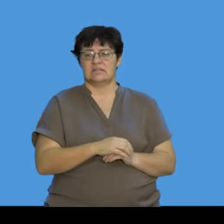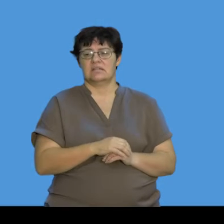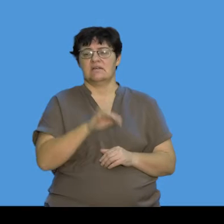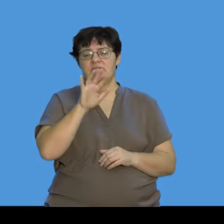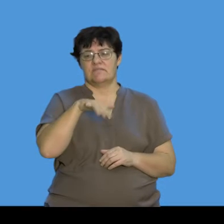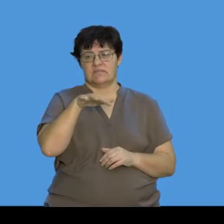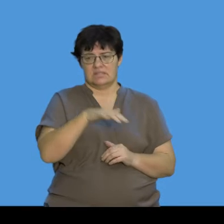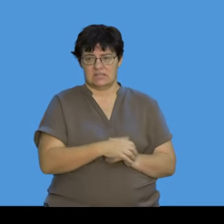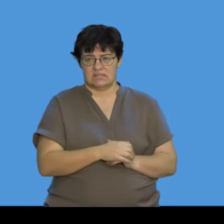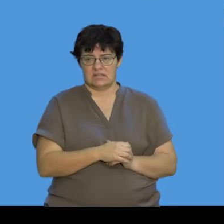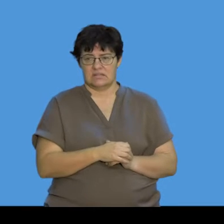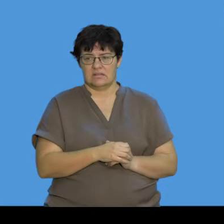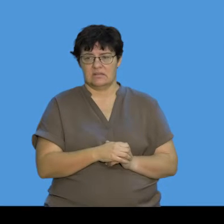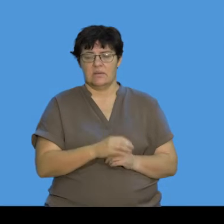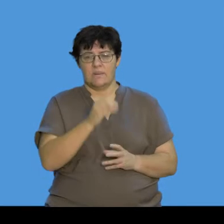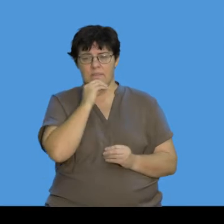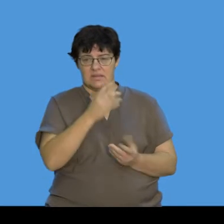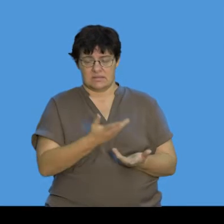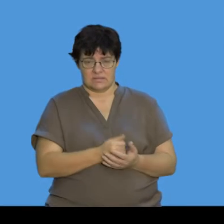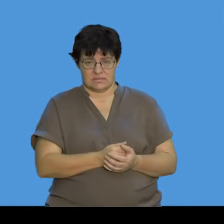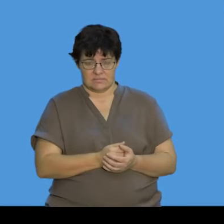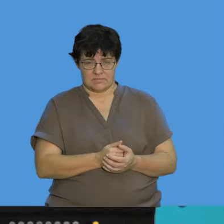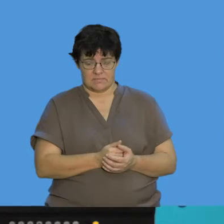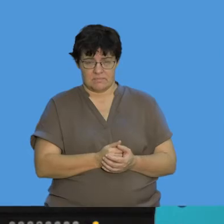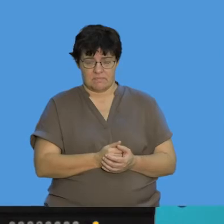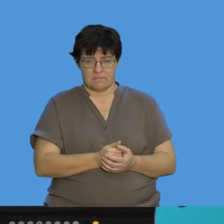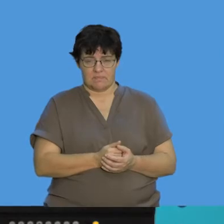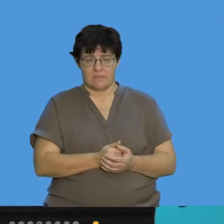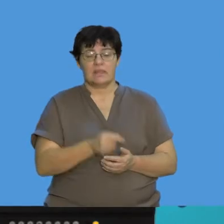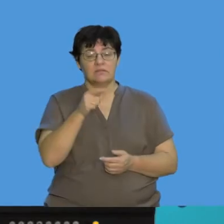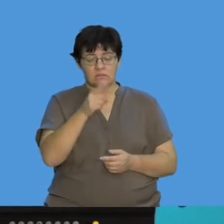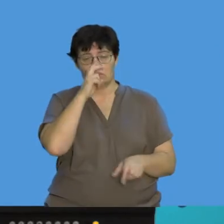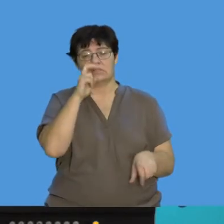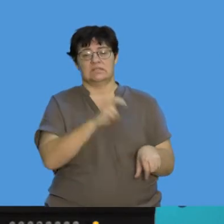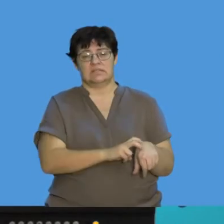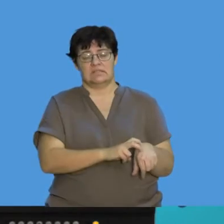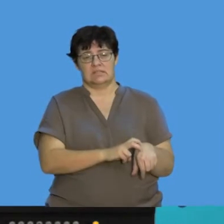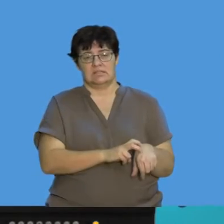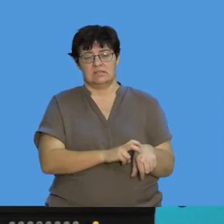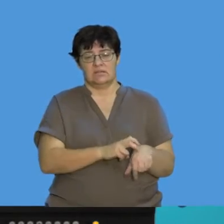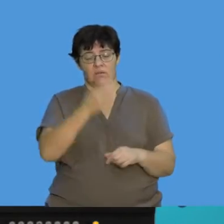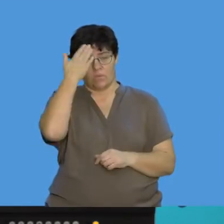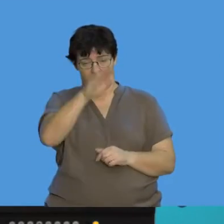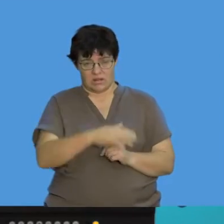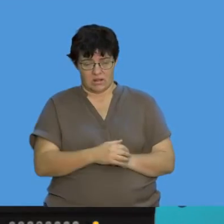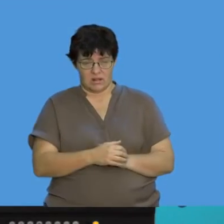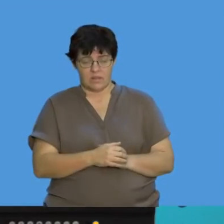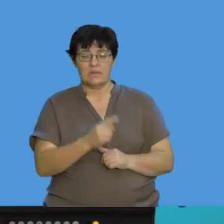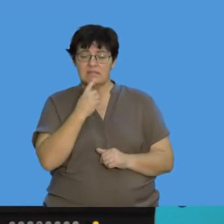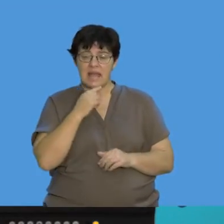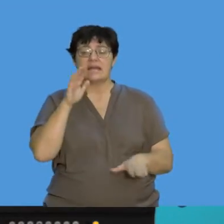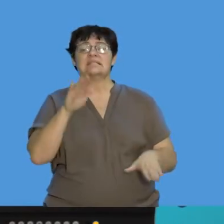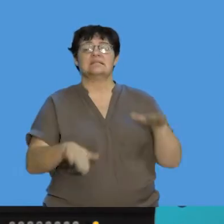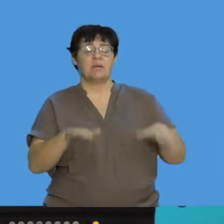calculator. It will then give you your length. All right. So guys, that's what you then need to know about this. You need to be told that they are